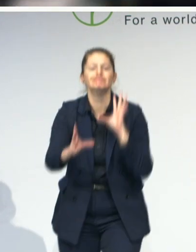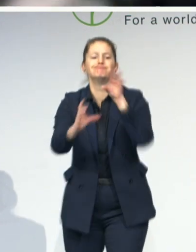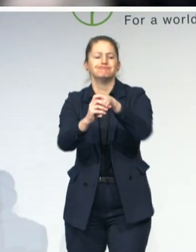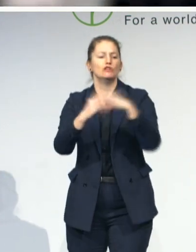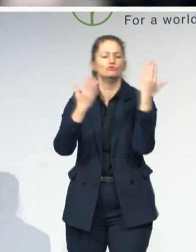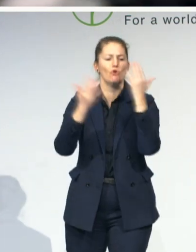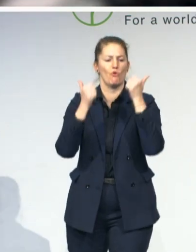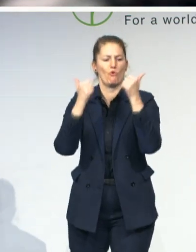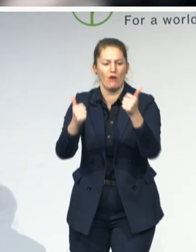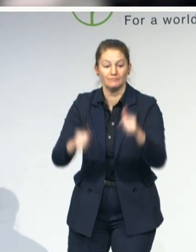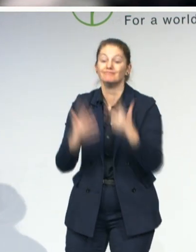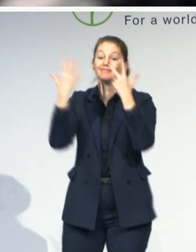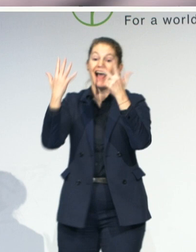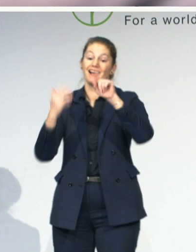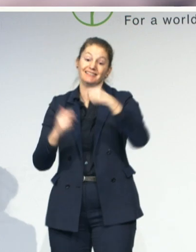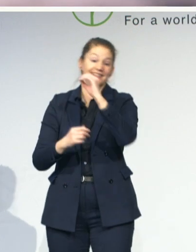children.